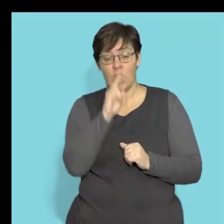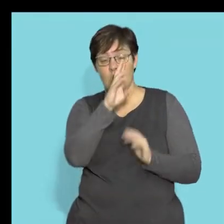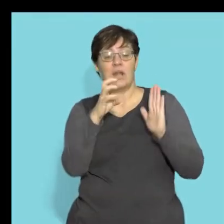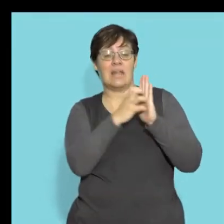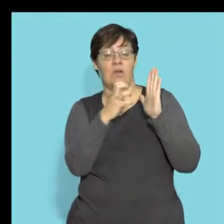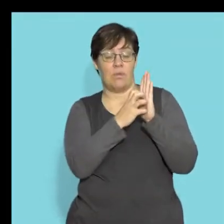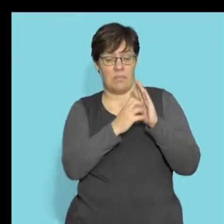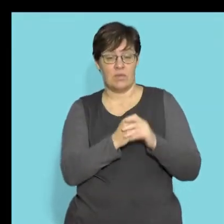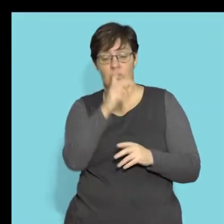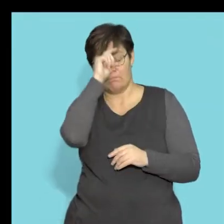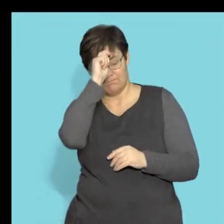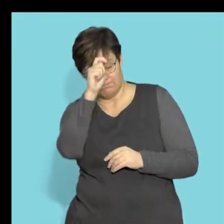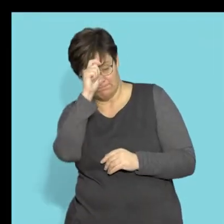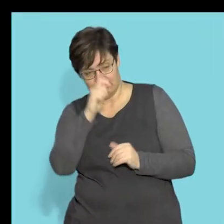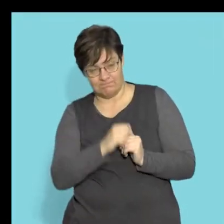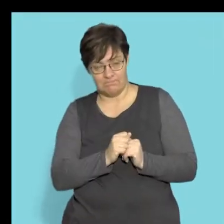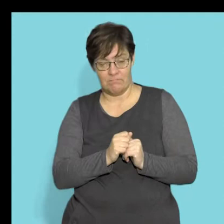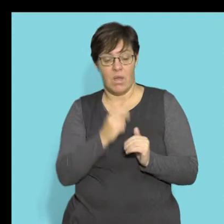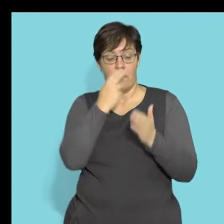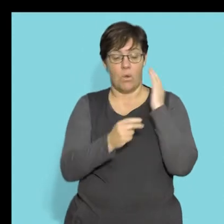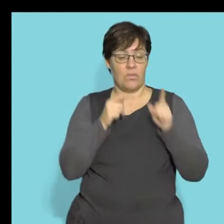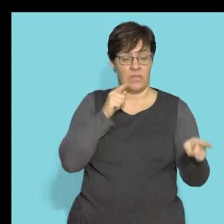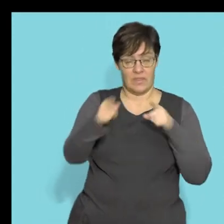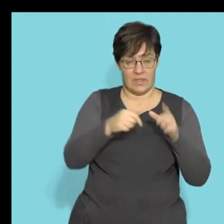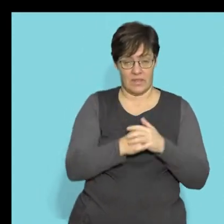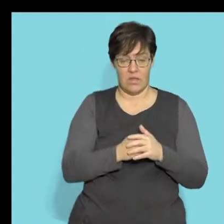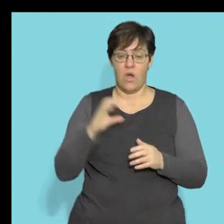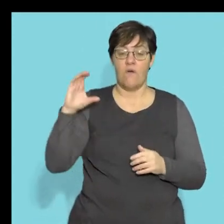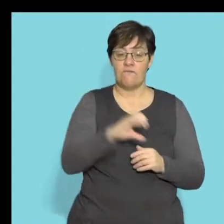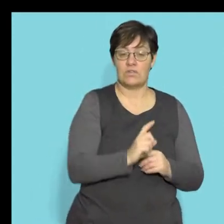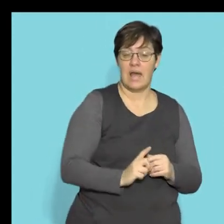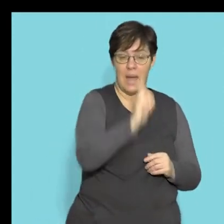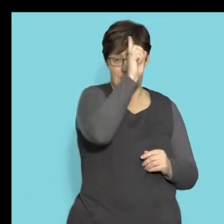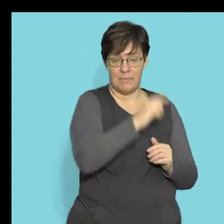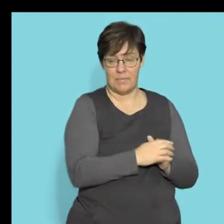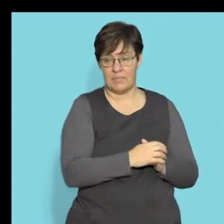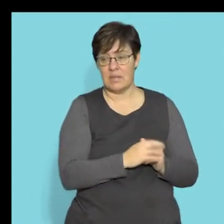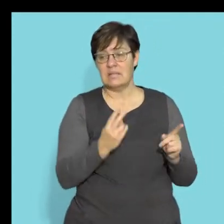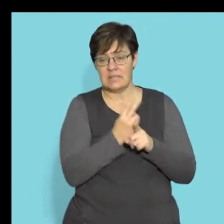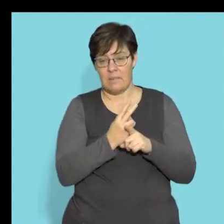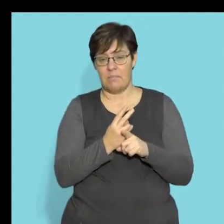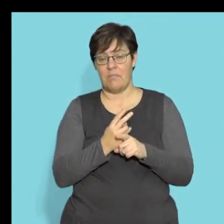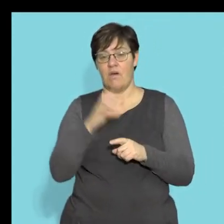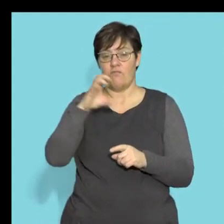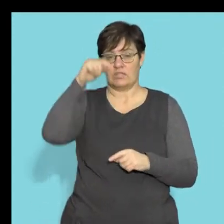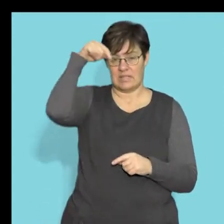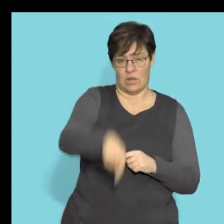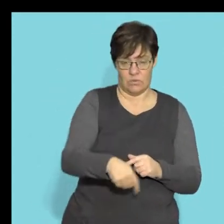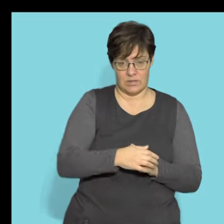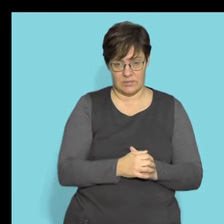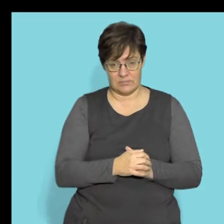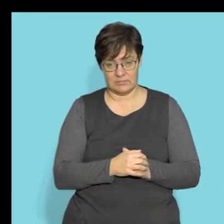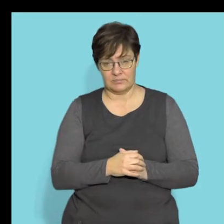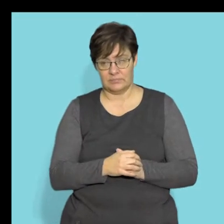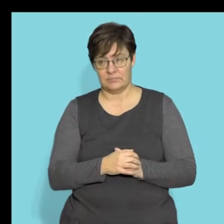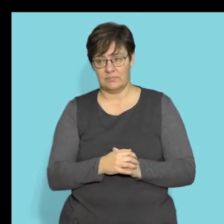look at this diagram so you can recognize that in both cases the force is up on this side and the